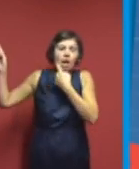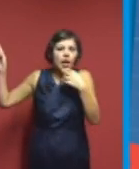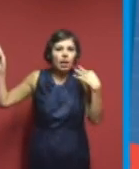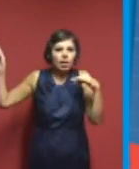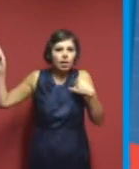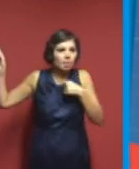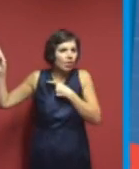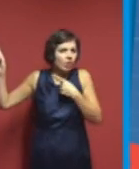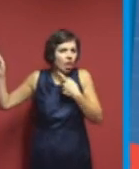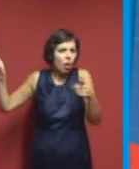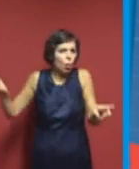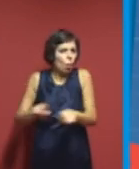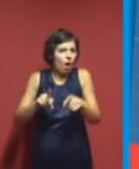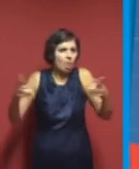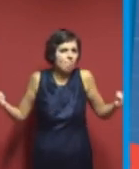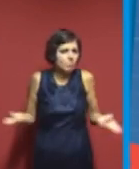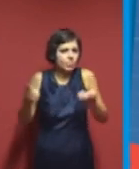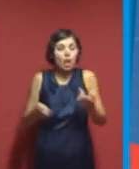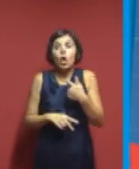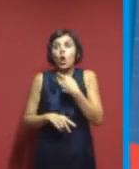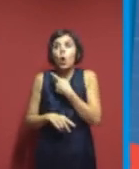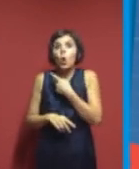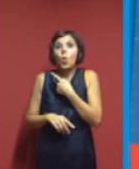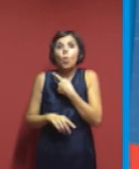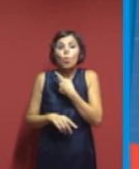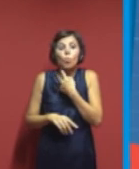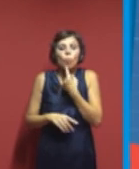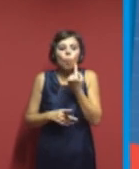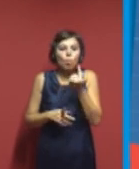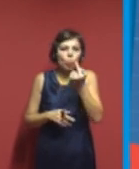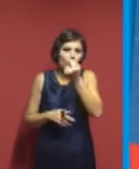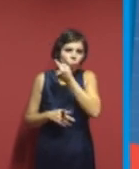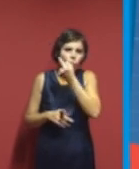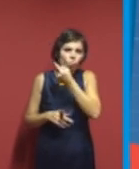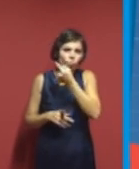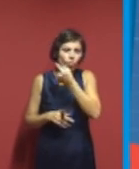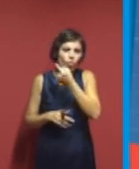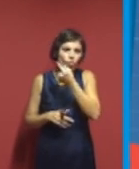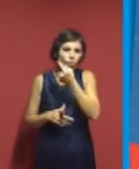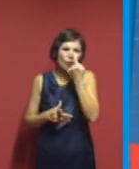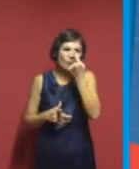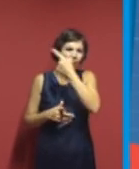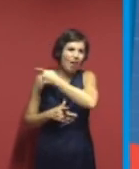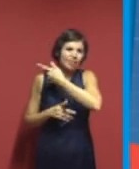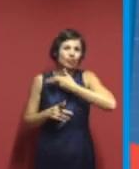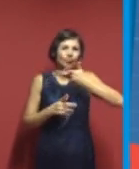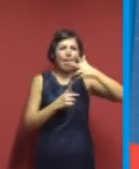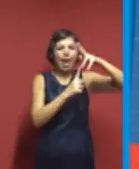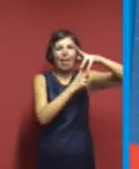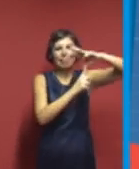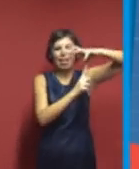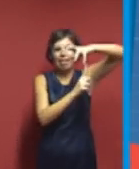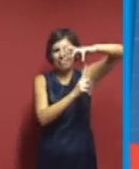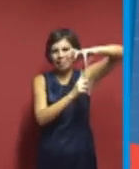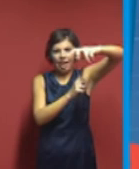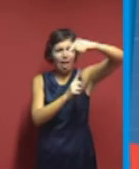And this is the fate of all these things. Eventually, they will not be buildable, they will not be profitable, and they will